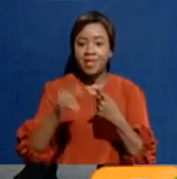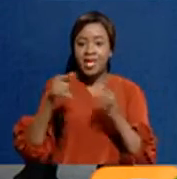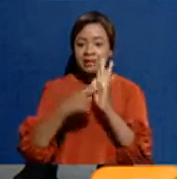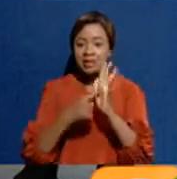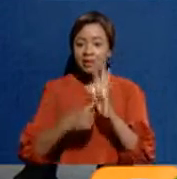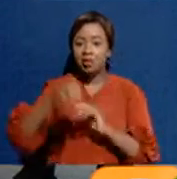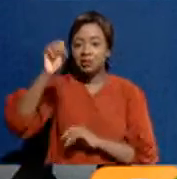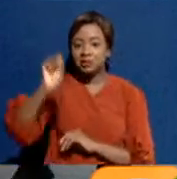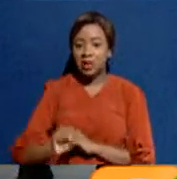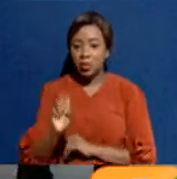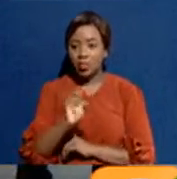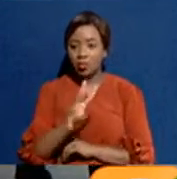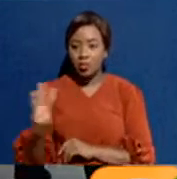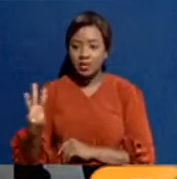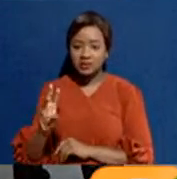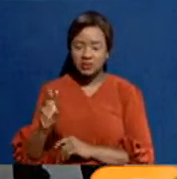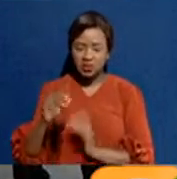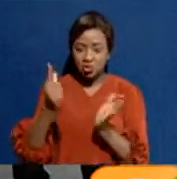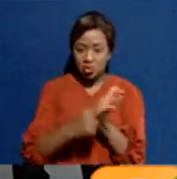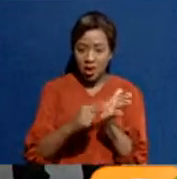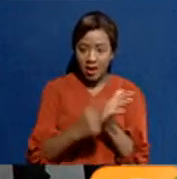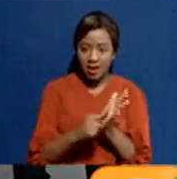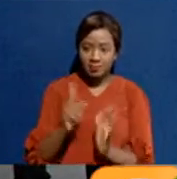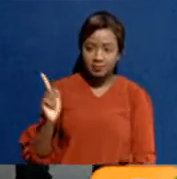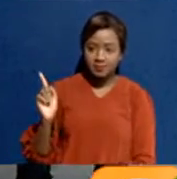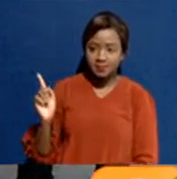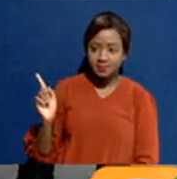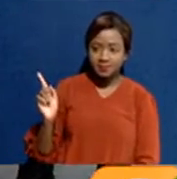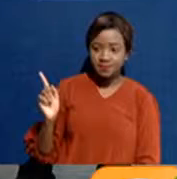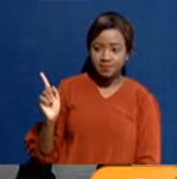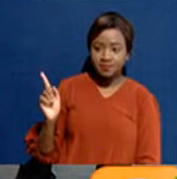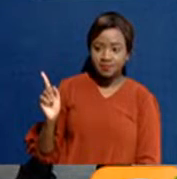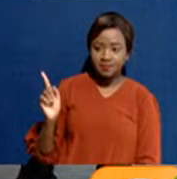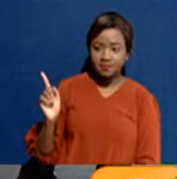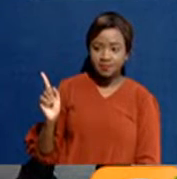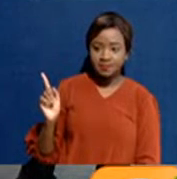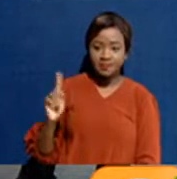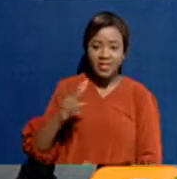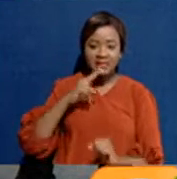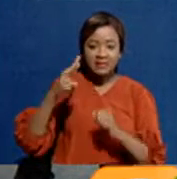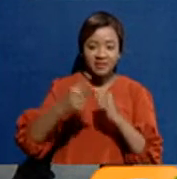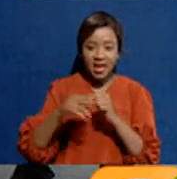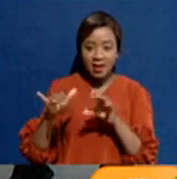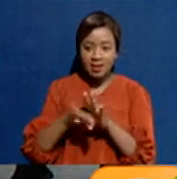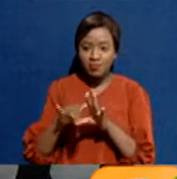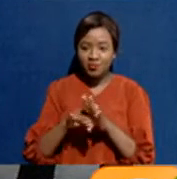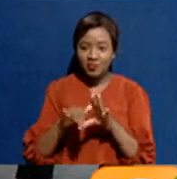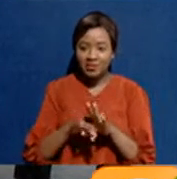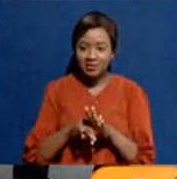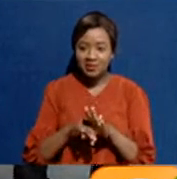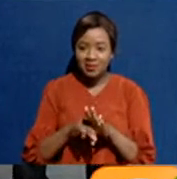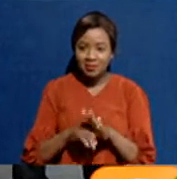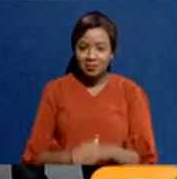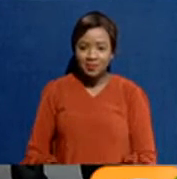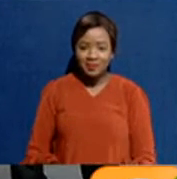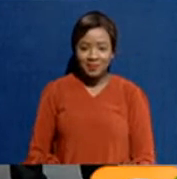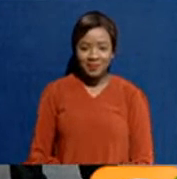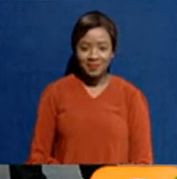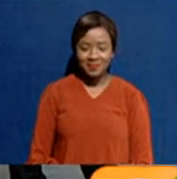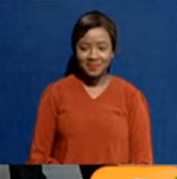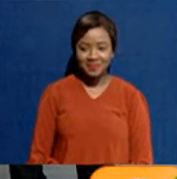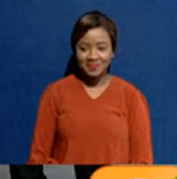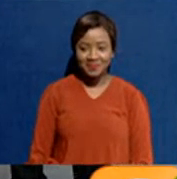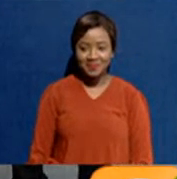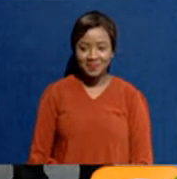southwestern Uganda. When the year 2000, some 700 members from the Movement for the Restoration of 10 Commandments of